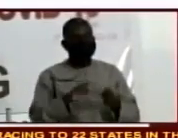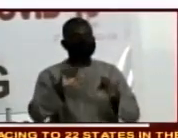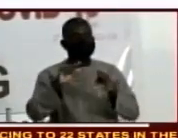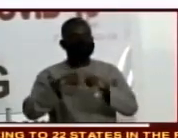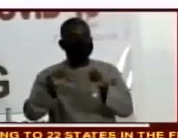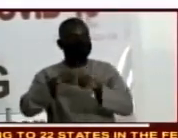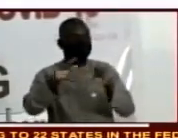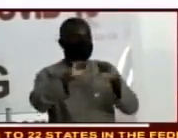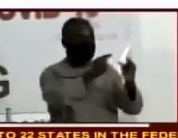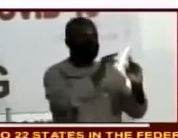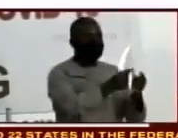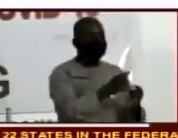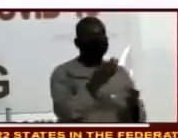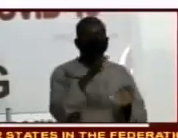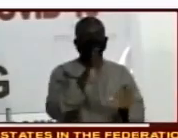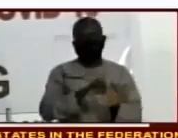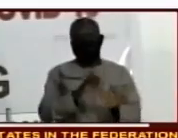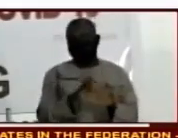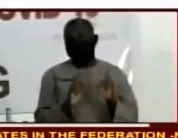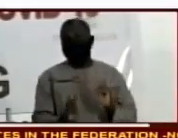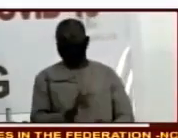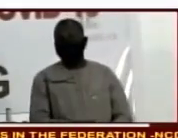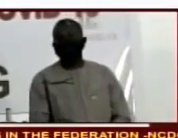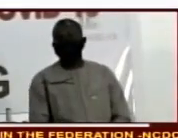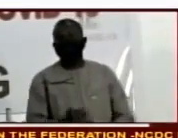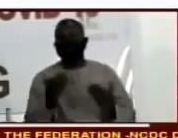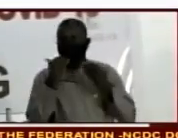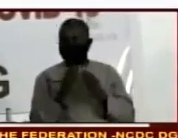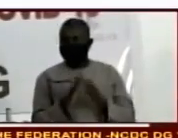these PWDs. Thank you.